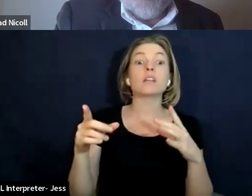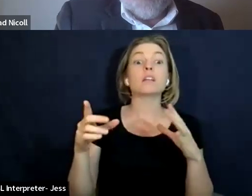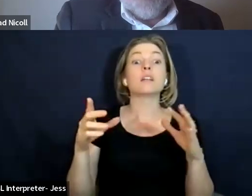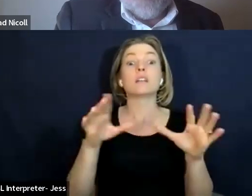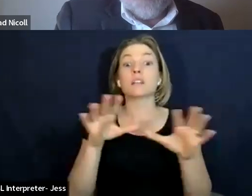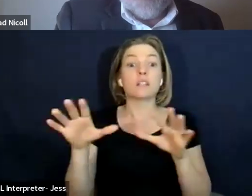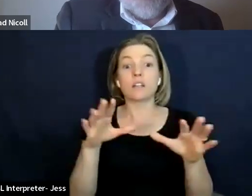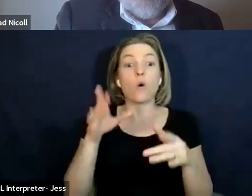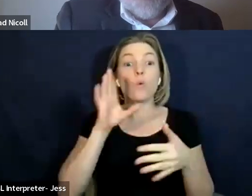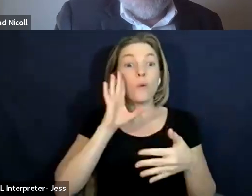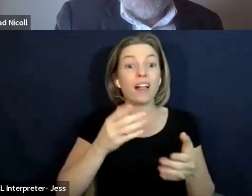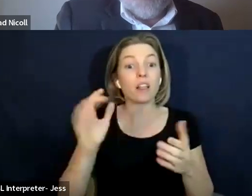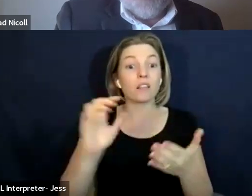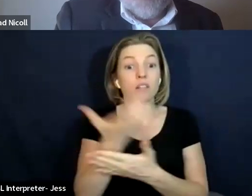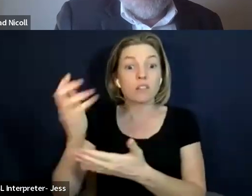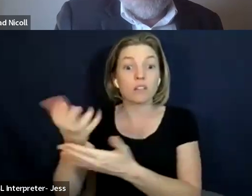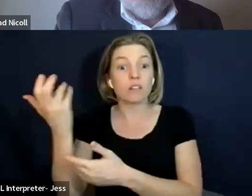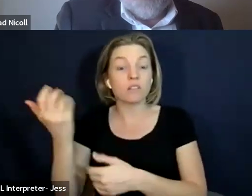trees, and we have